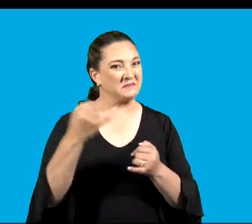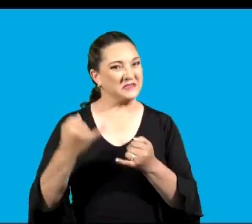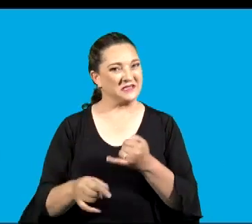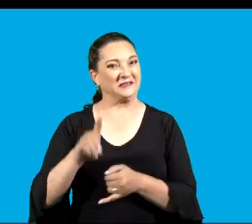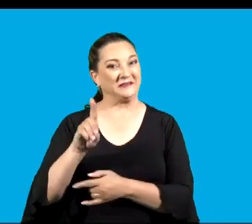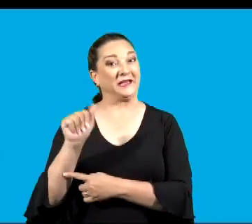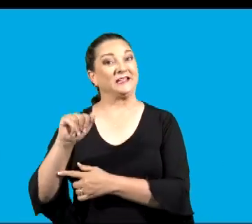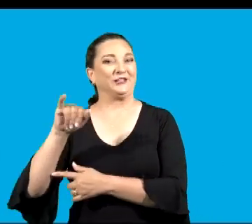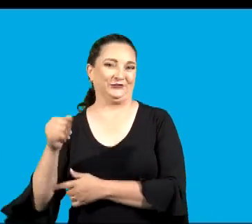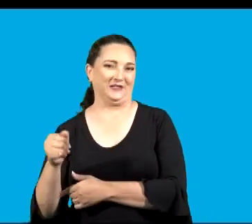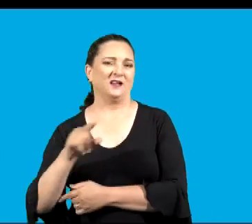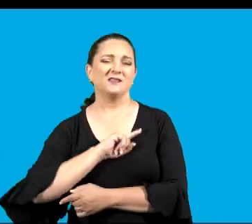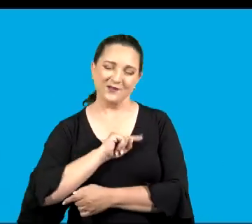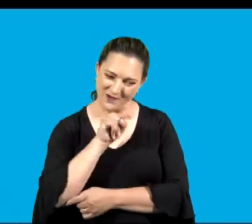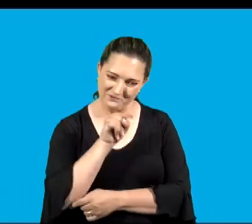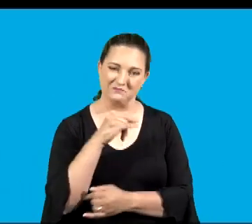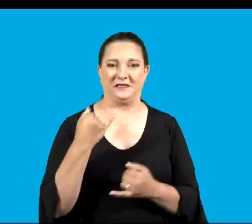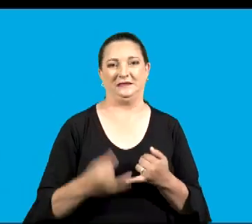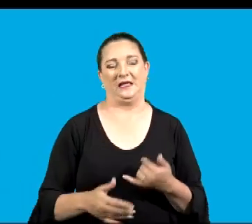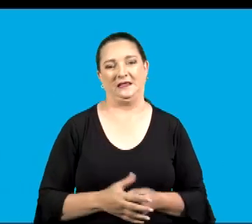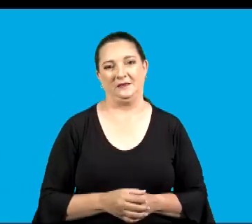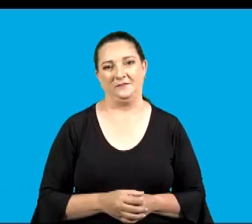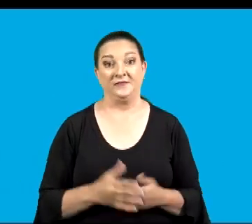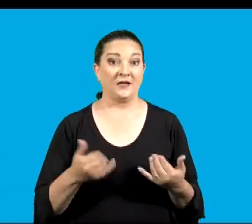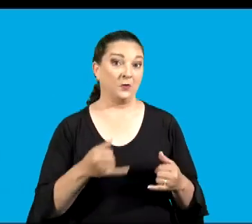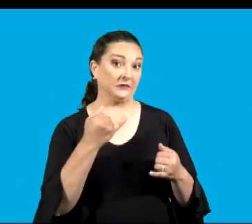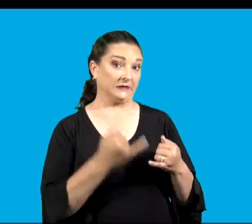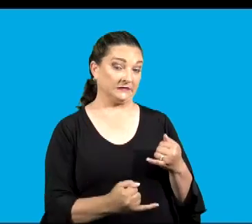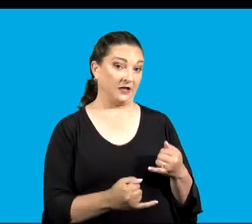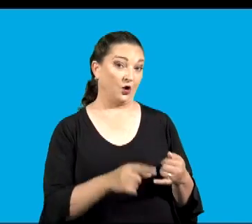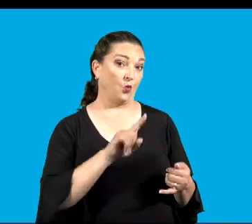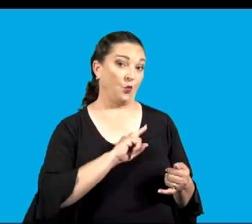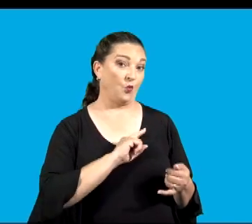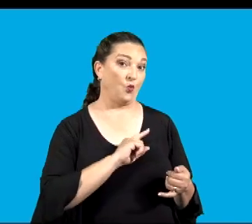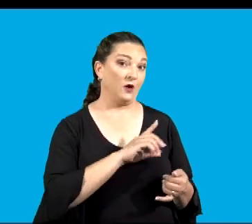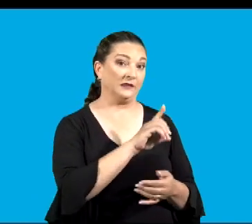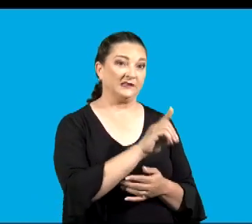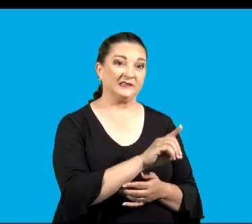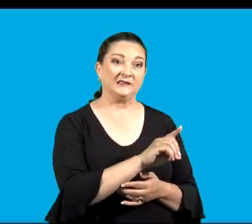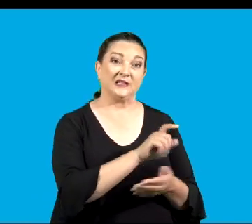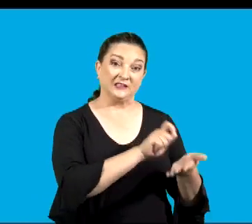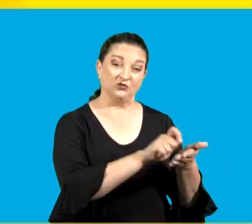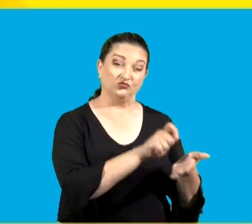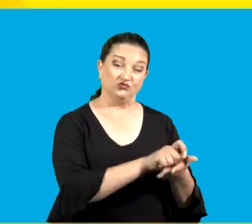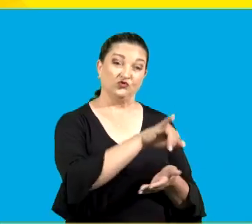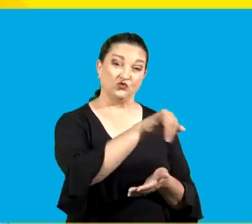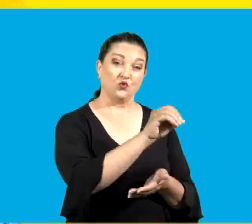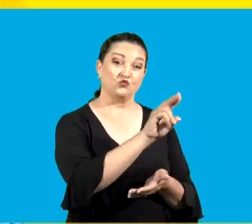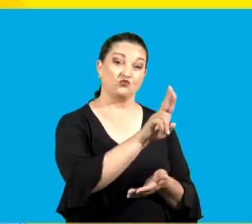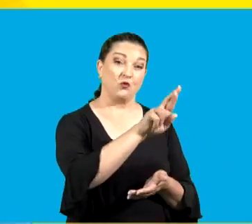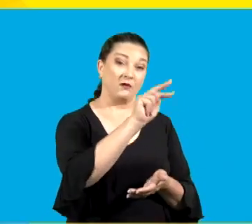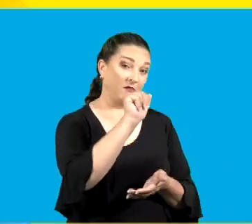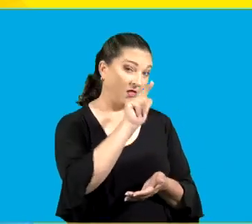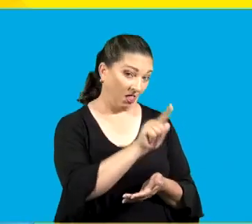was incorrect. So, once an error is made from recording in the journal, that means